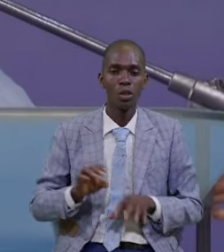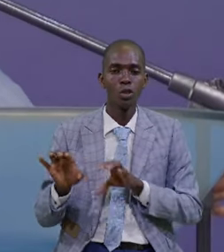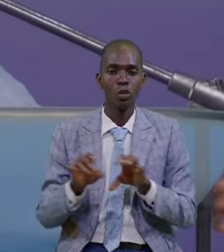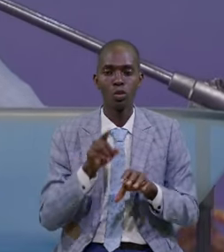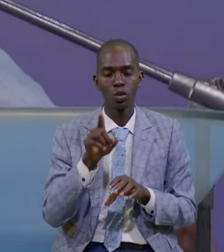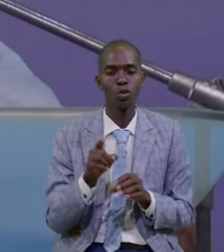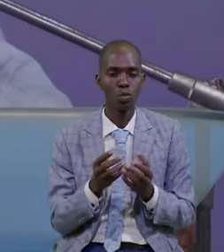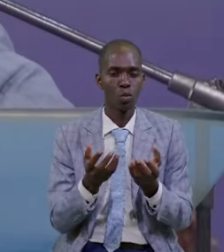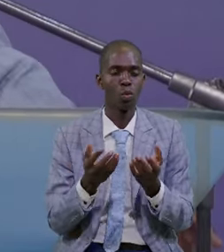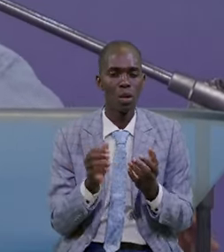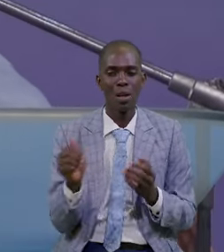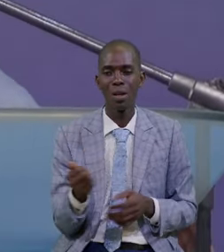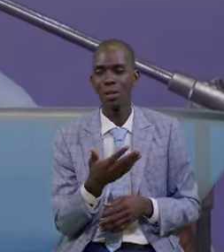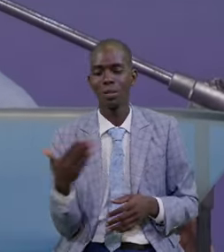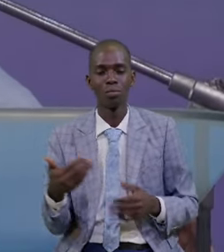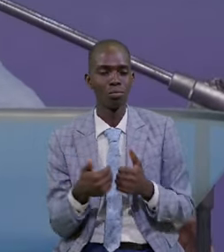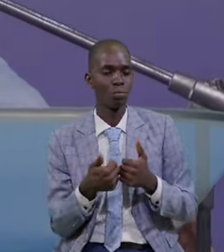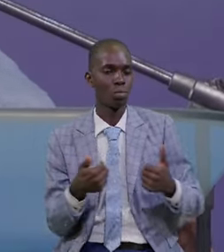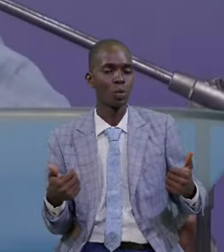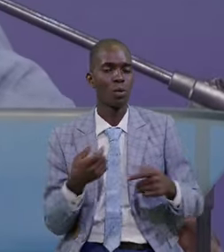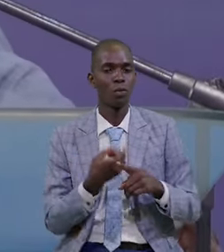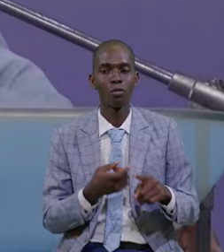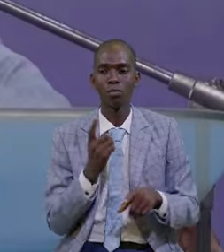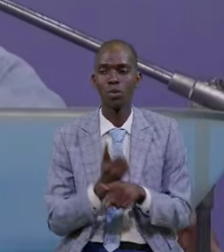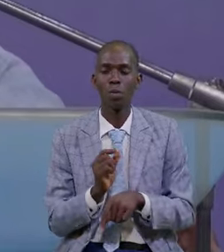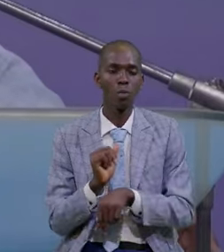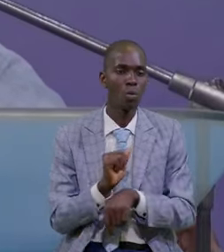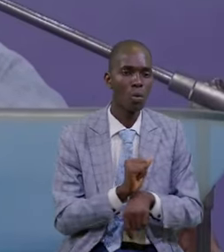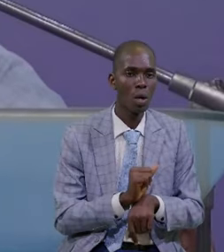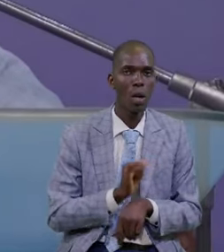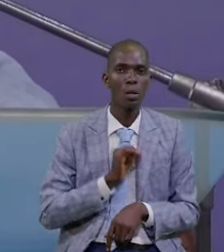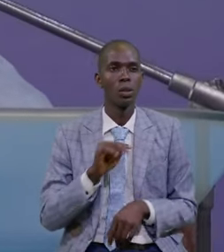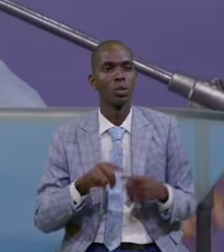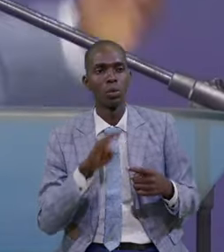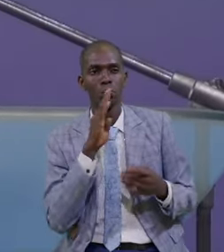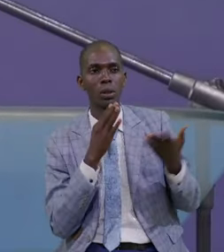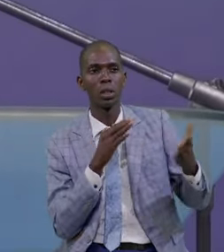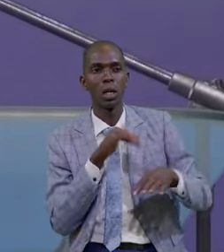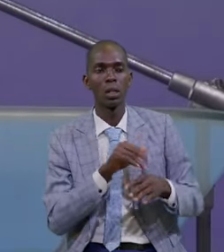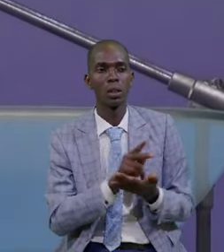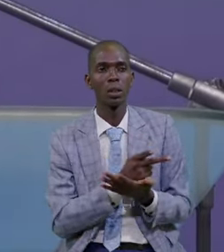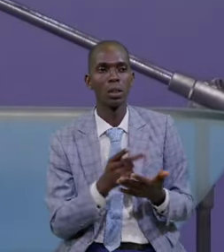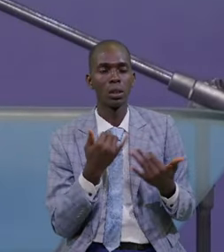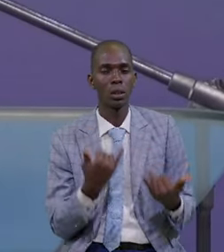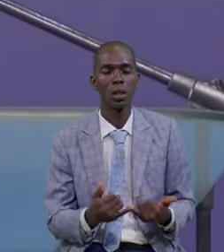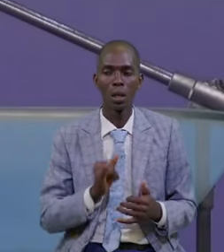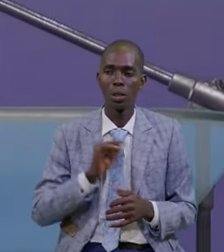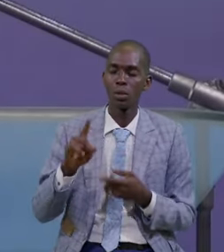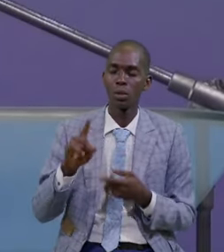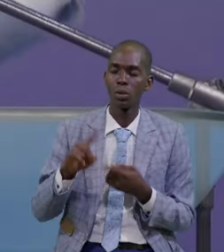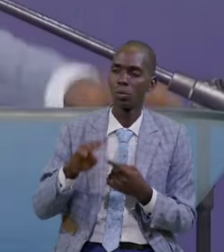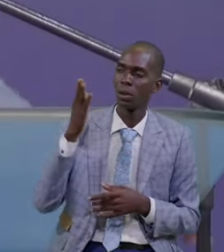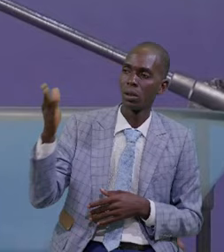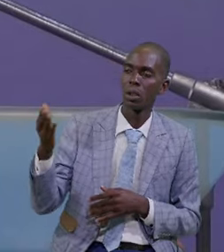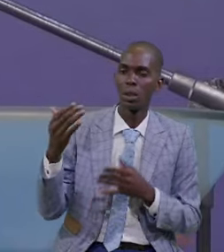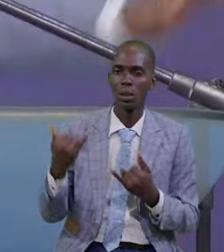anything apart from activity? I need to be at the kitchen now. I need to be over there before